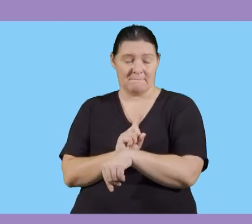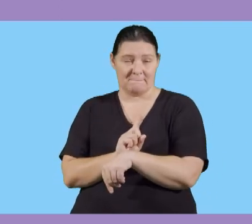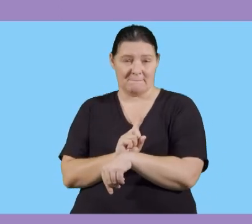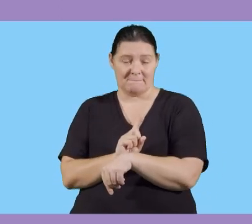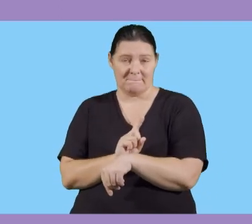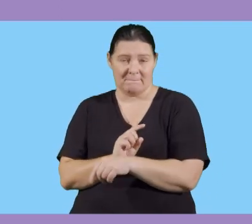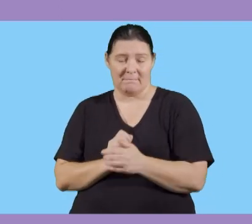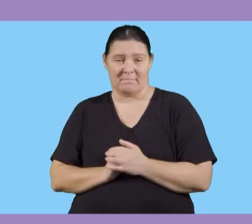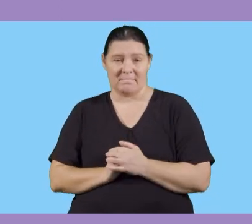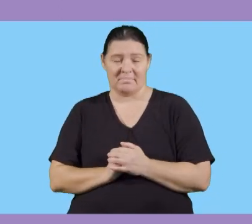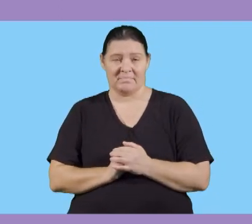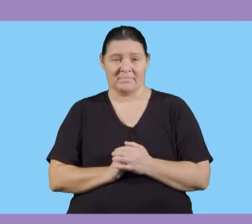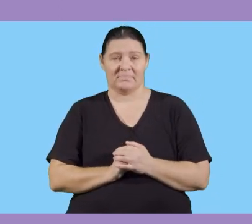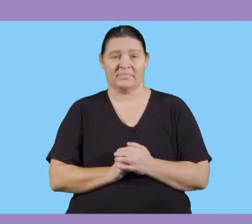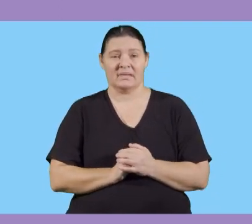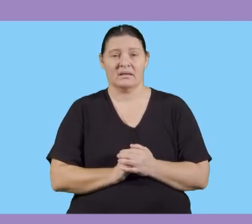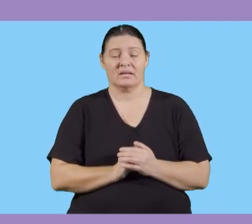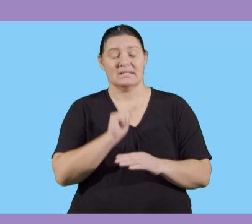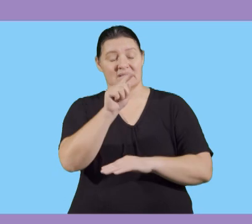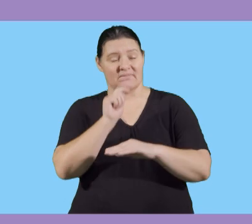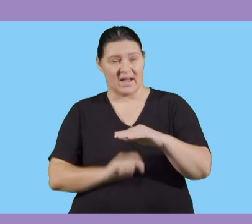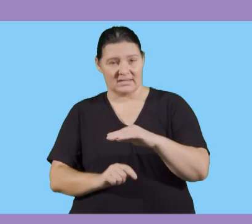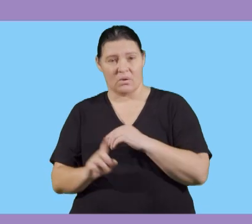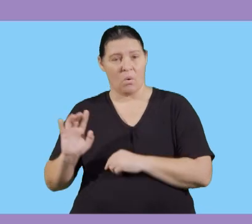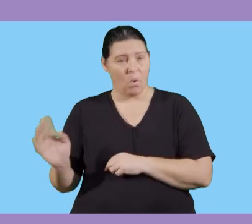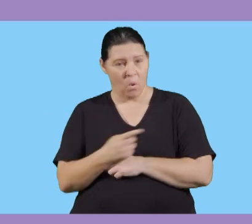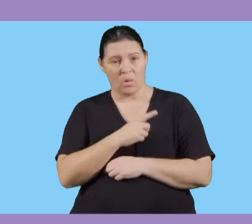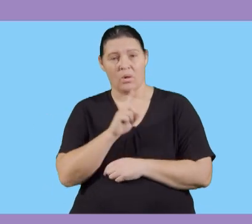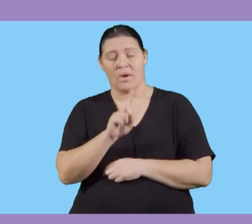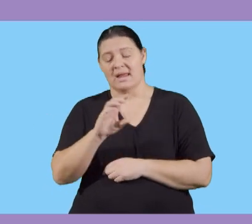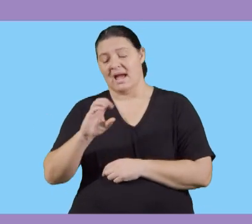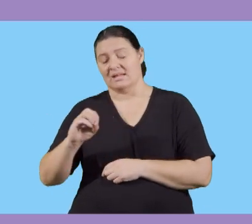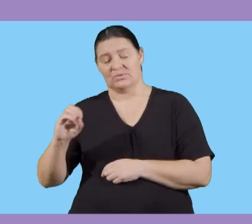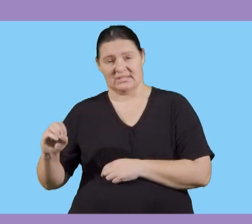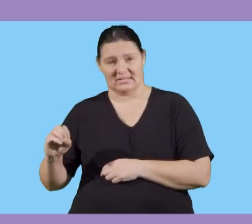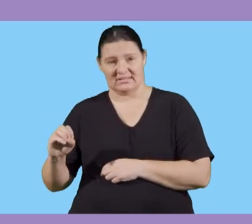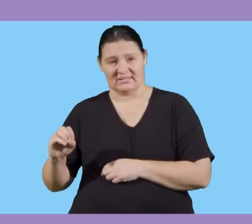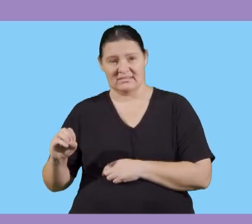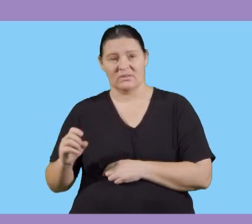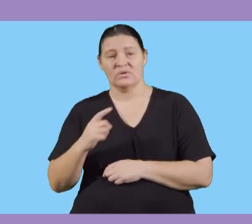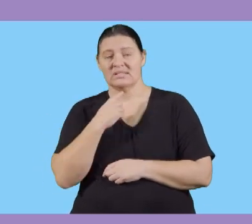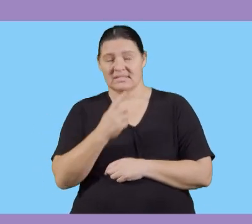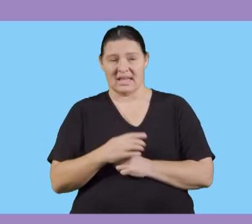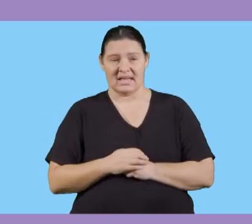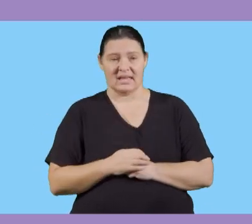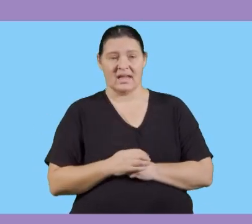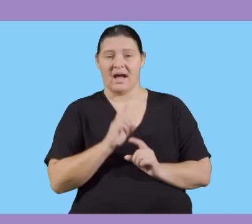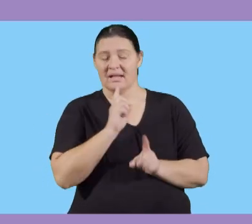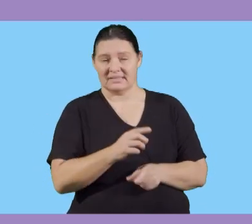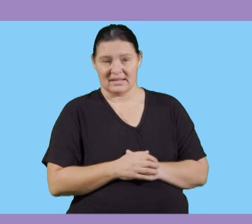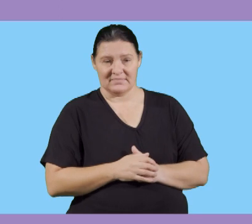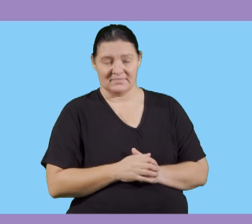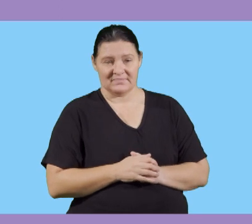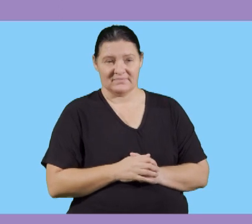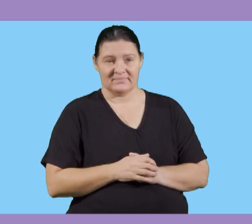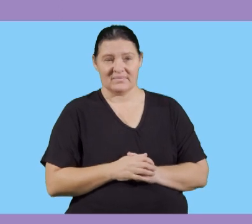of time. And we are going to divide all of this by 100, and we are going to get our answer. So just to use